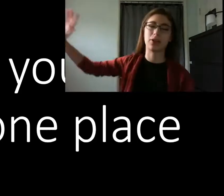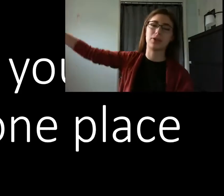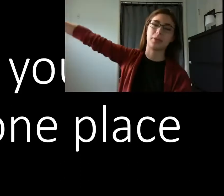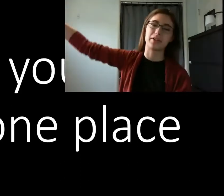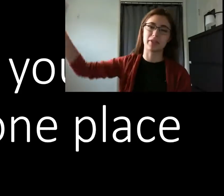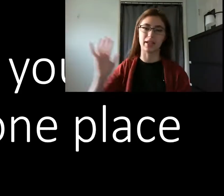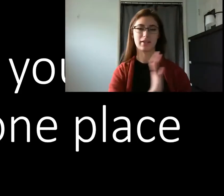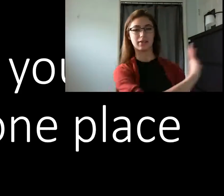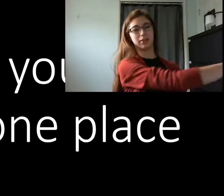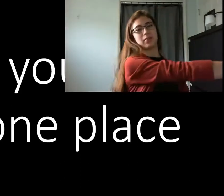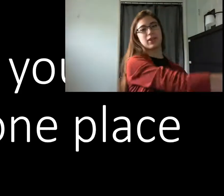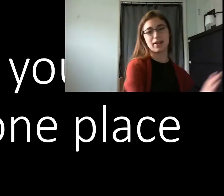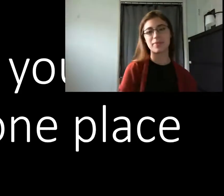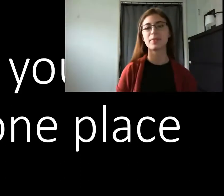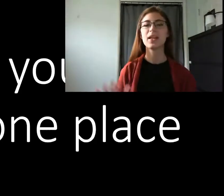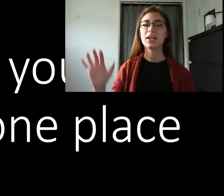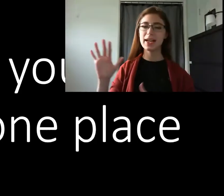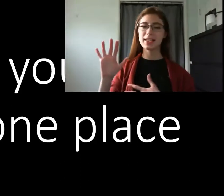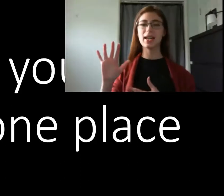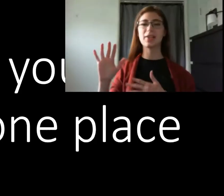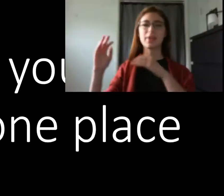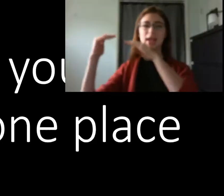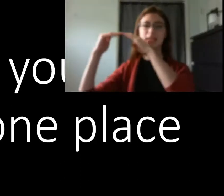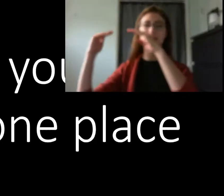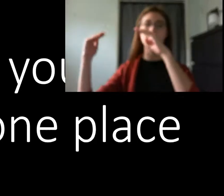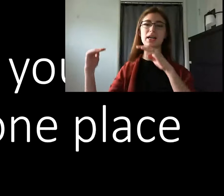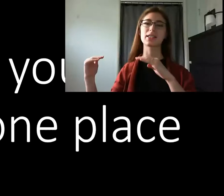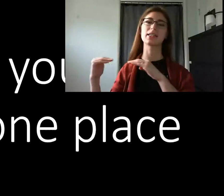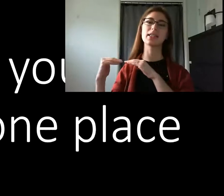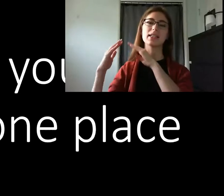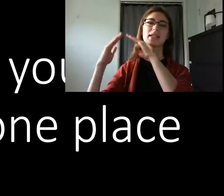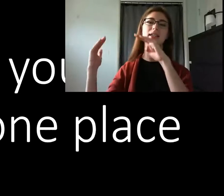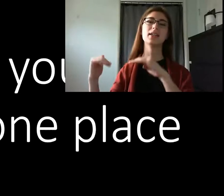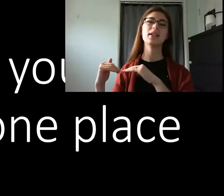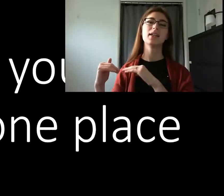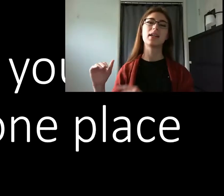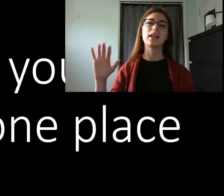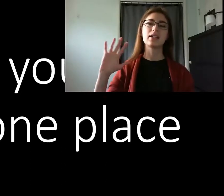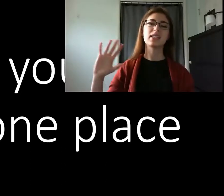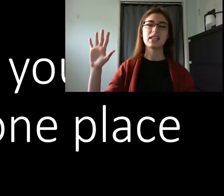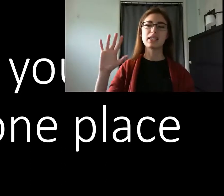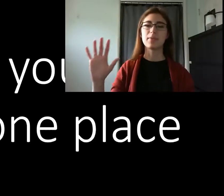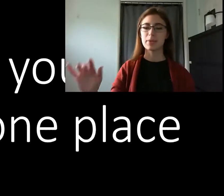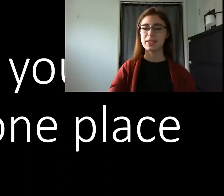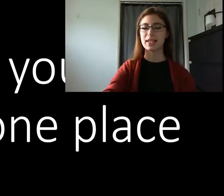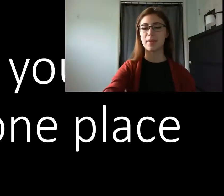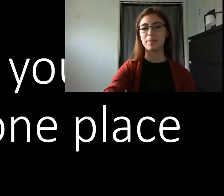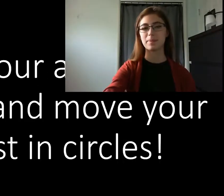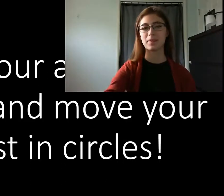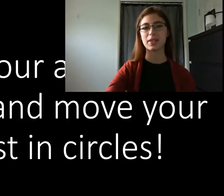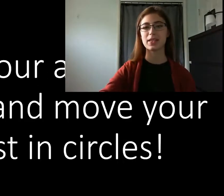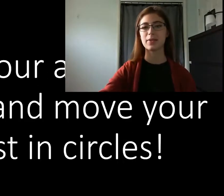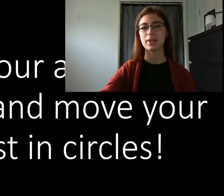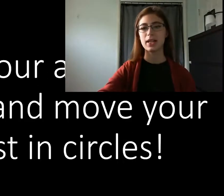hurt, or all the way over there, or over there. Your hand kind of has this little box it stays in, and it stays here most of the